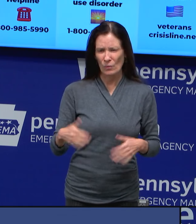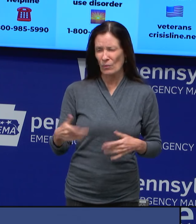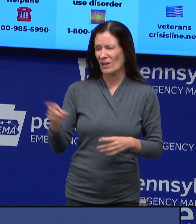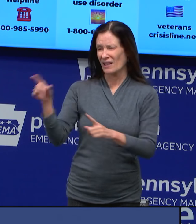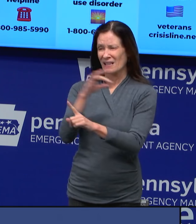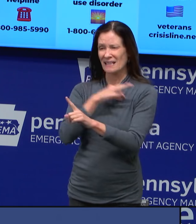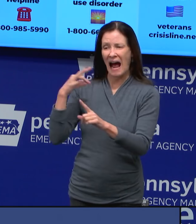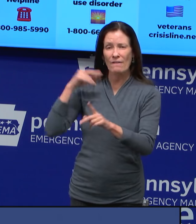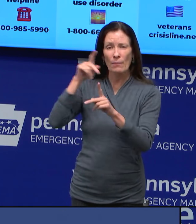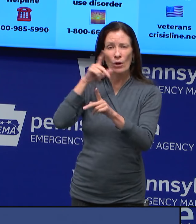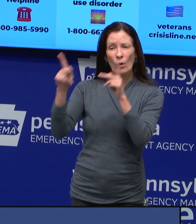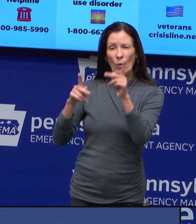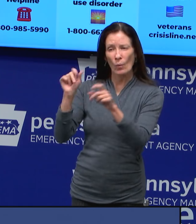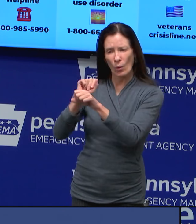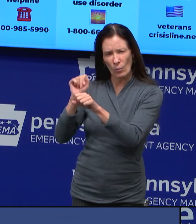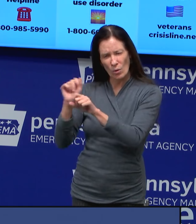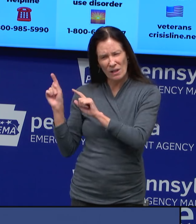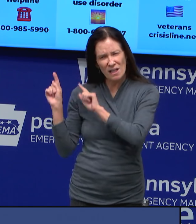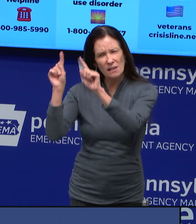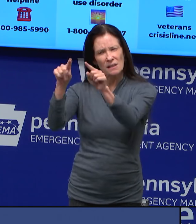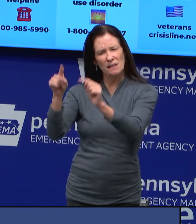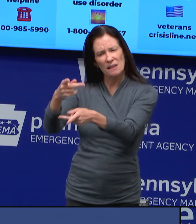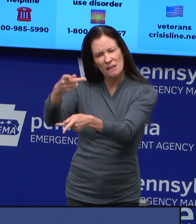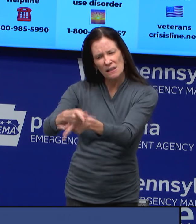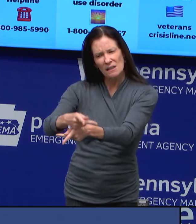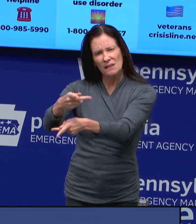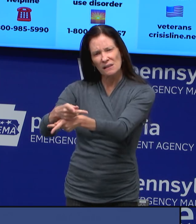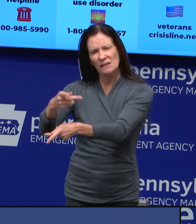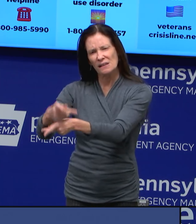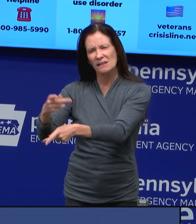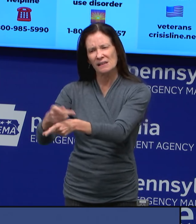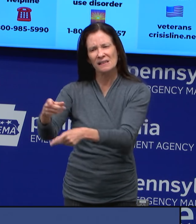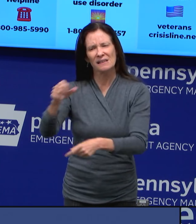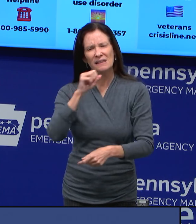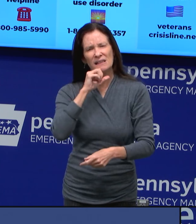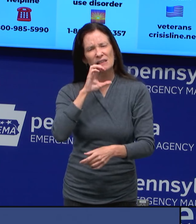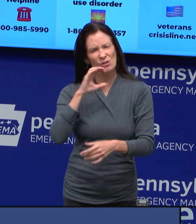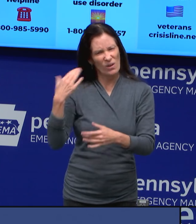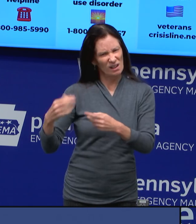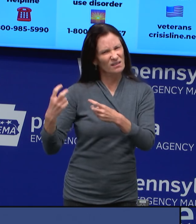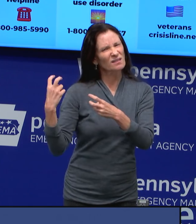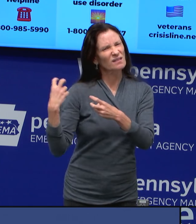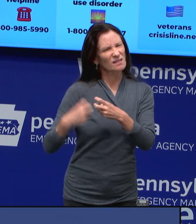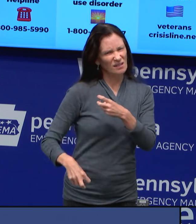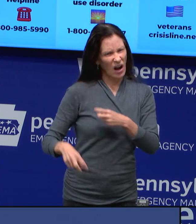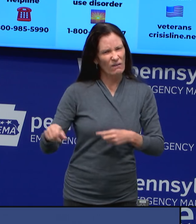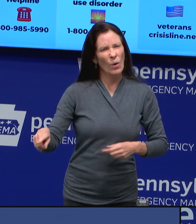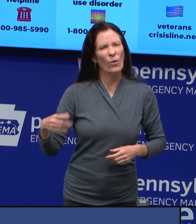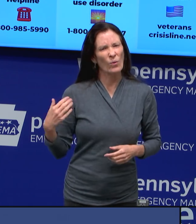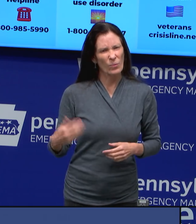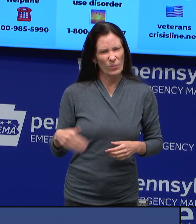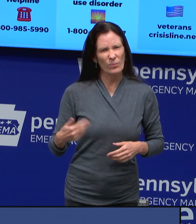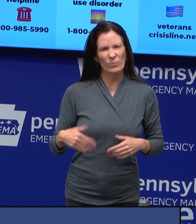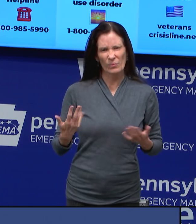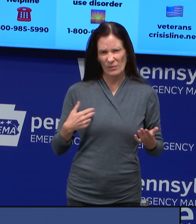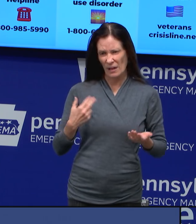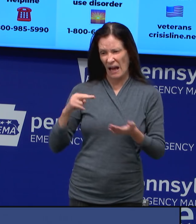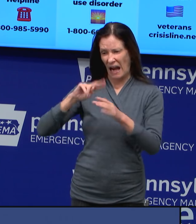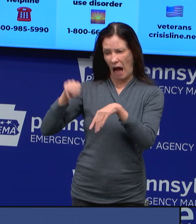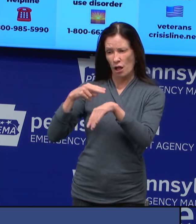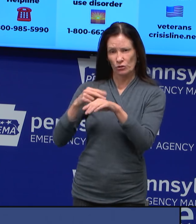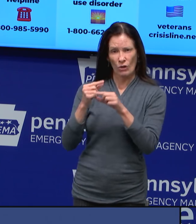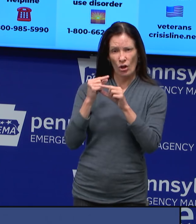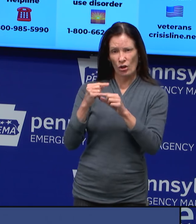And so, yes, at times we have had such challenges in those settings that the National Guard medical personnel have gone in to to